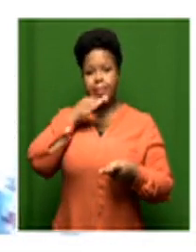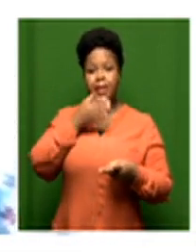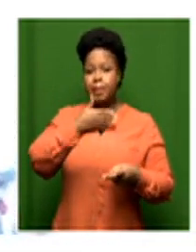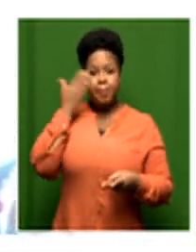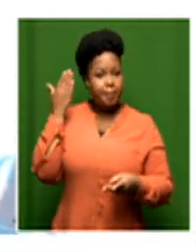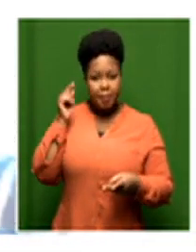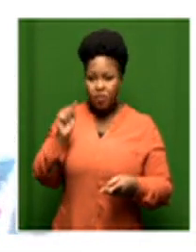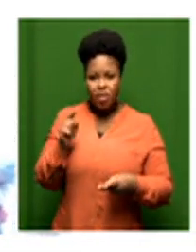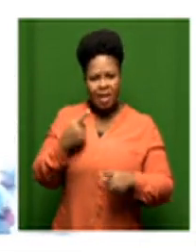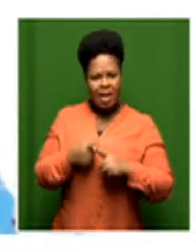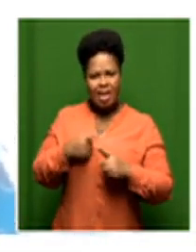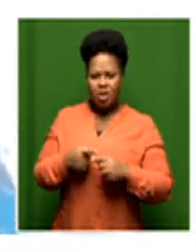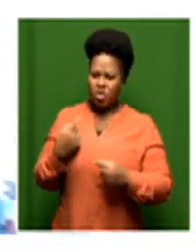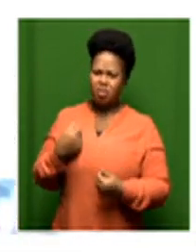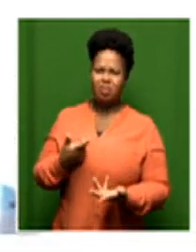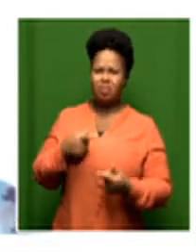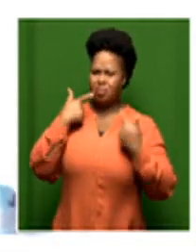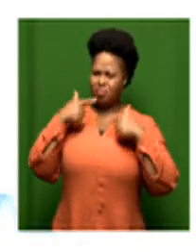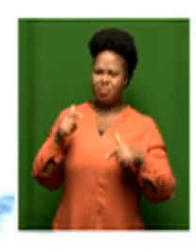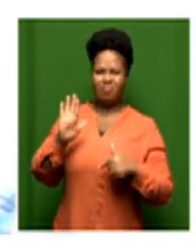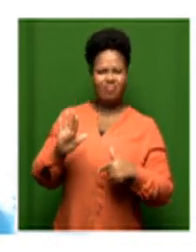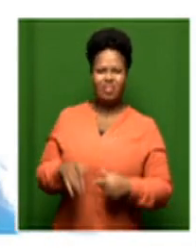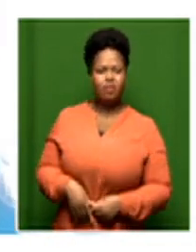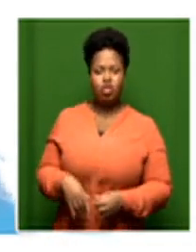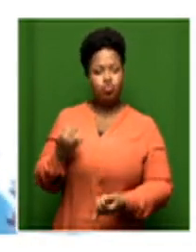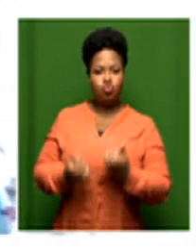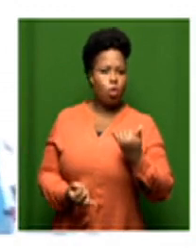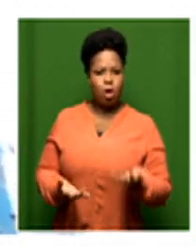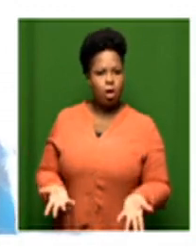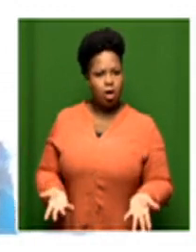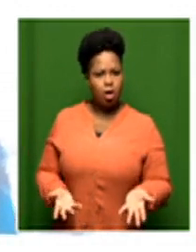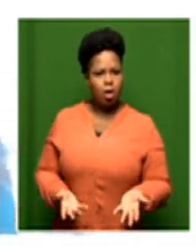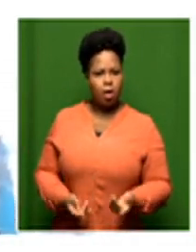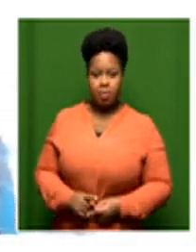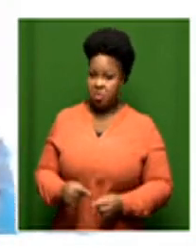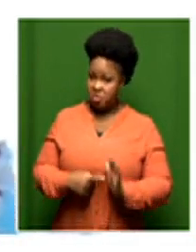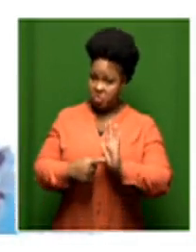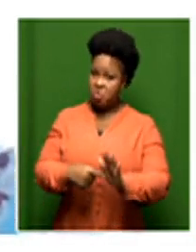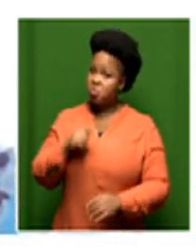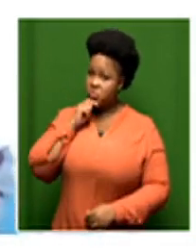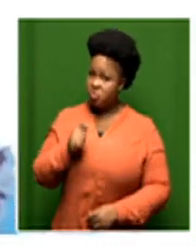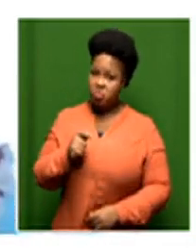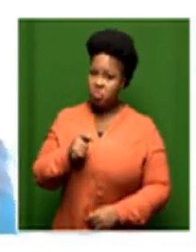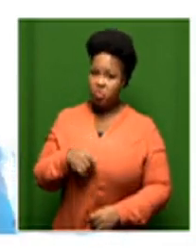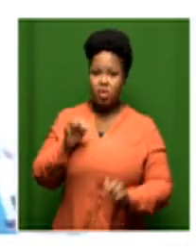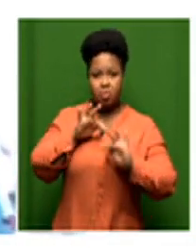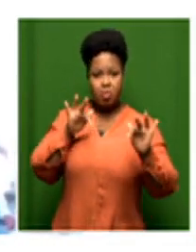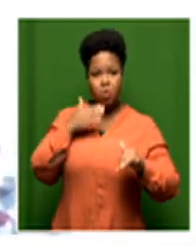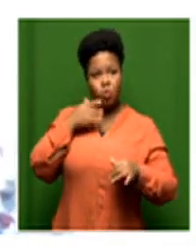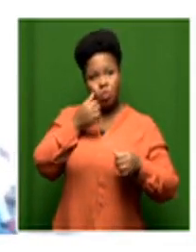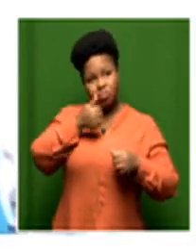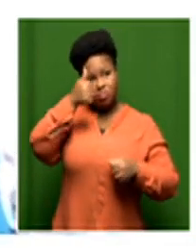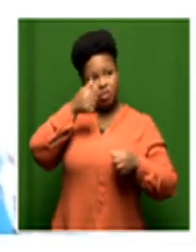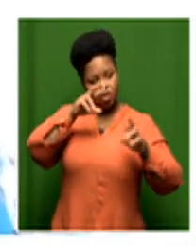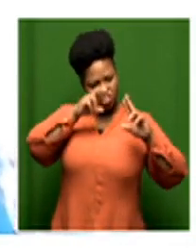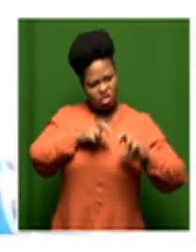the language that is written on, and it made it. It shows that there was a gap from the people who were making the